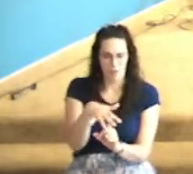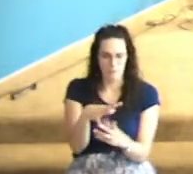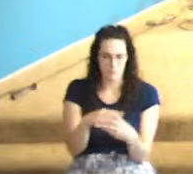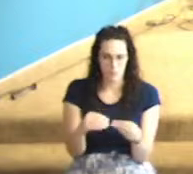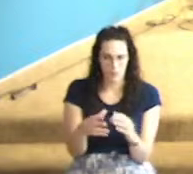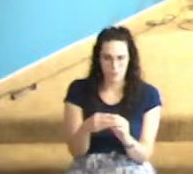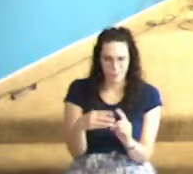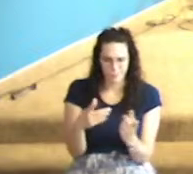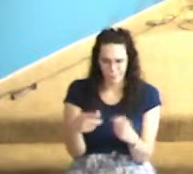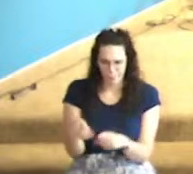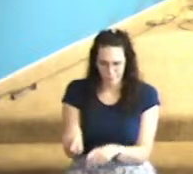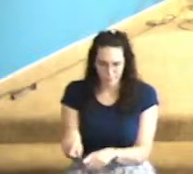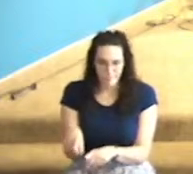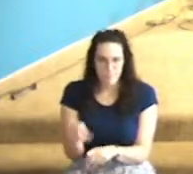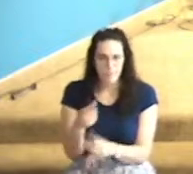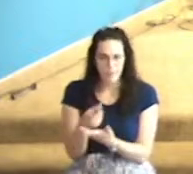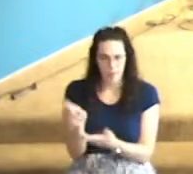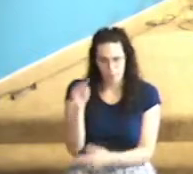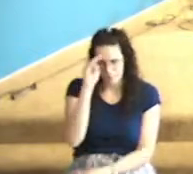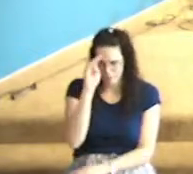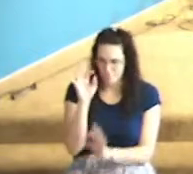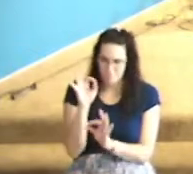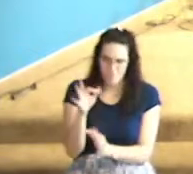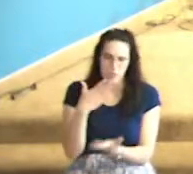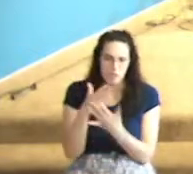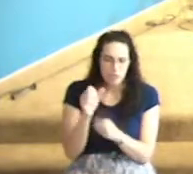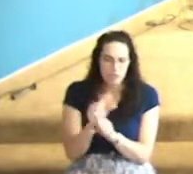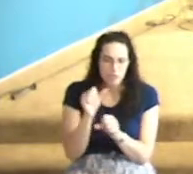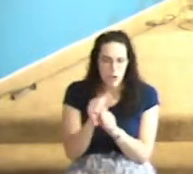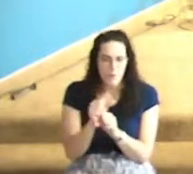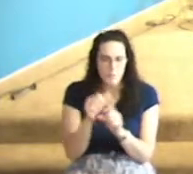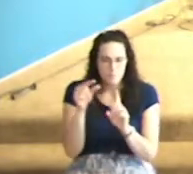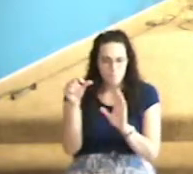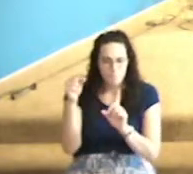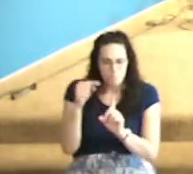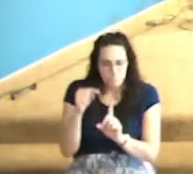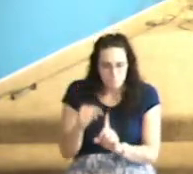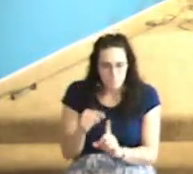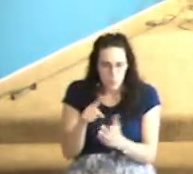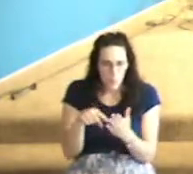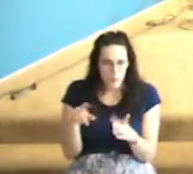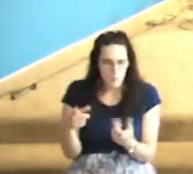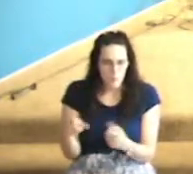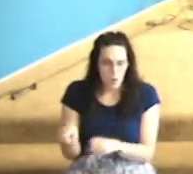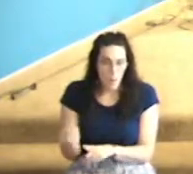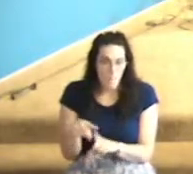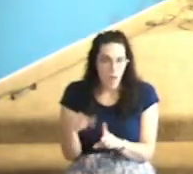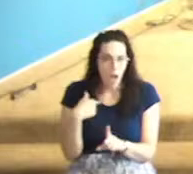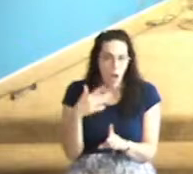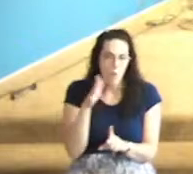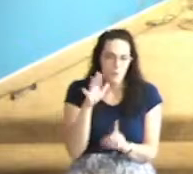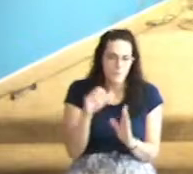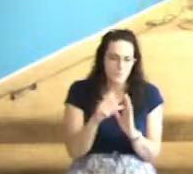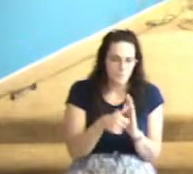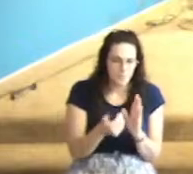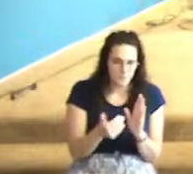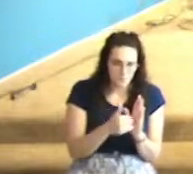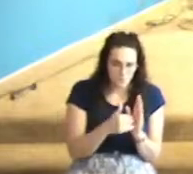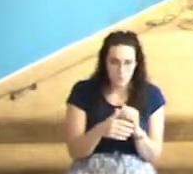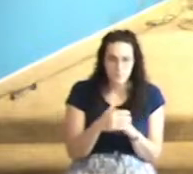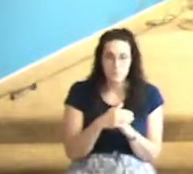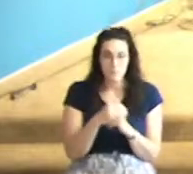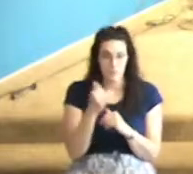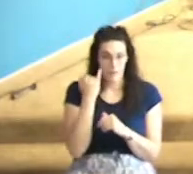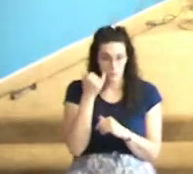job last week highlighting what was going on. I just want to kind of review that just briefly. But If you remember, God brought his people out of